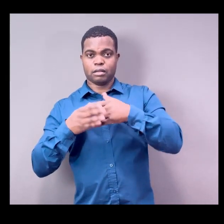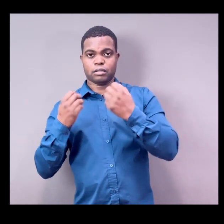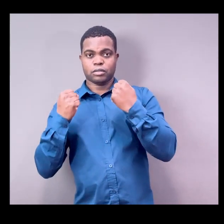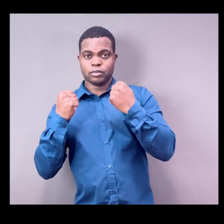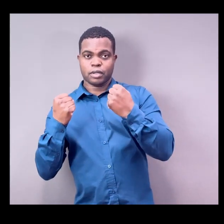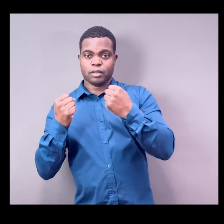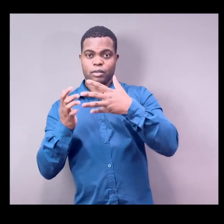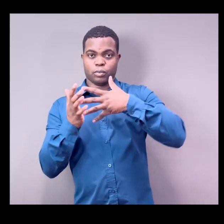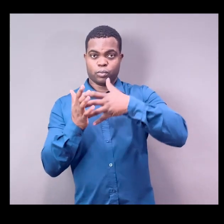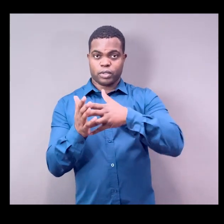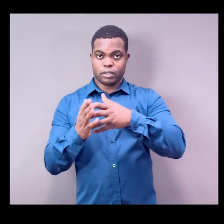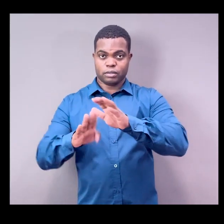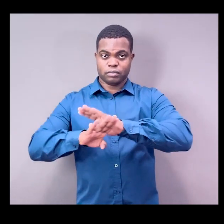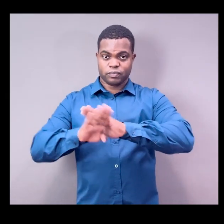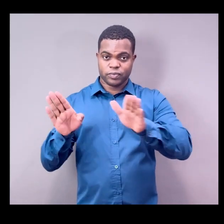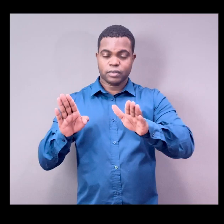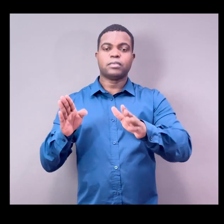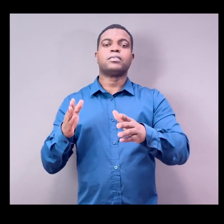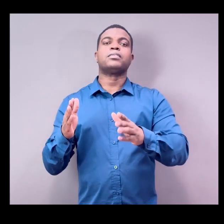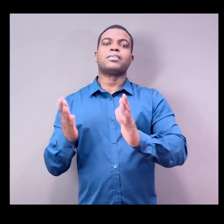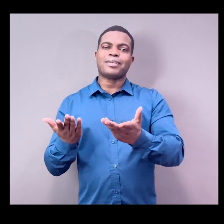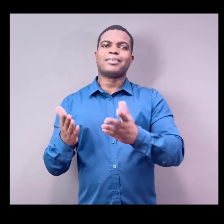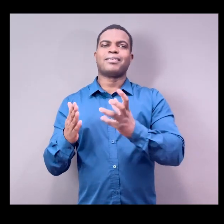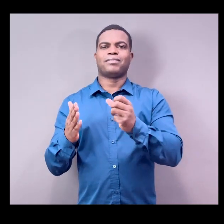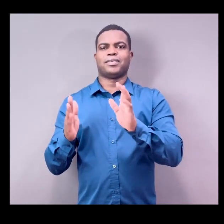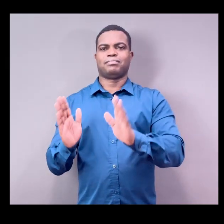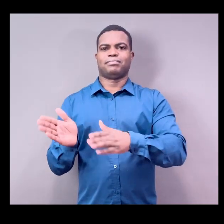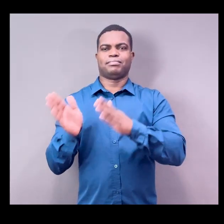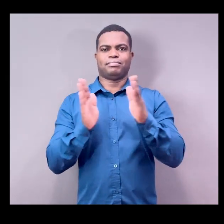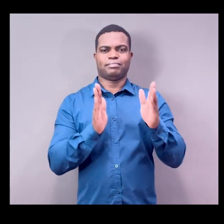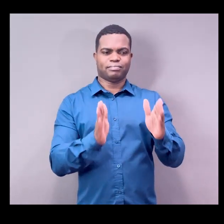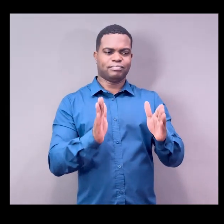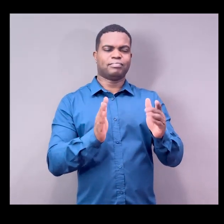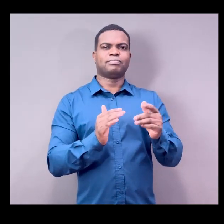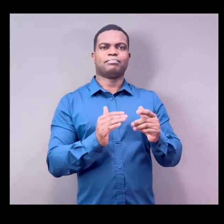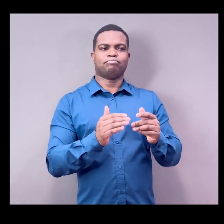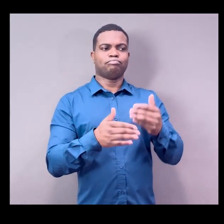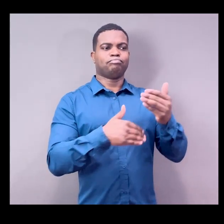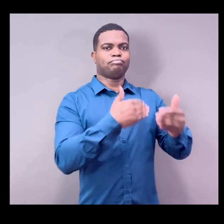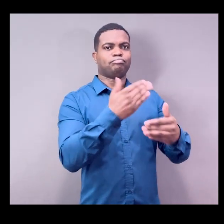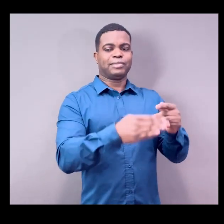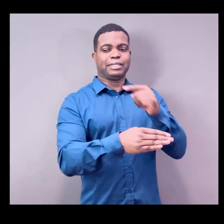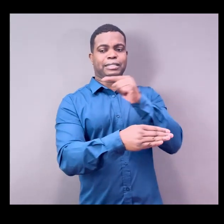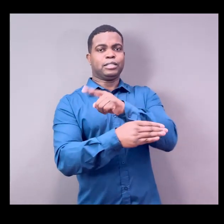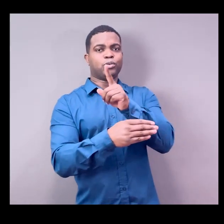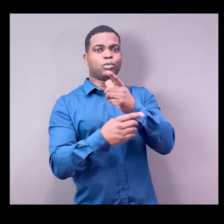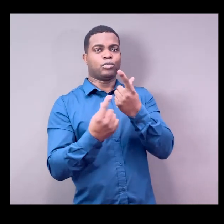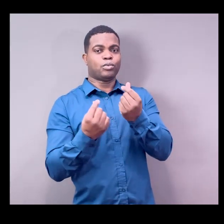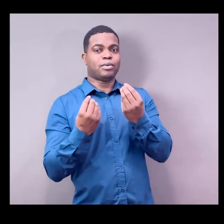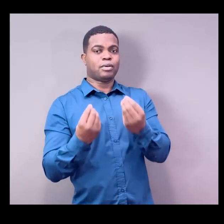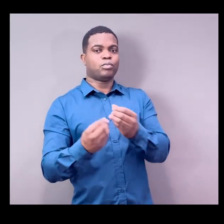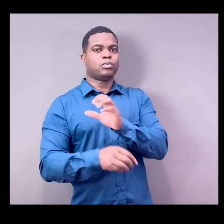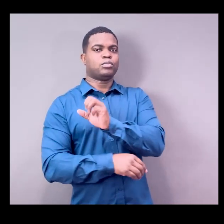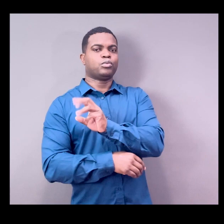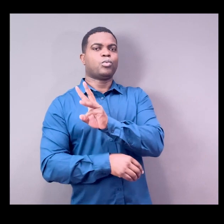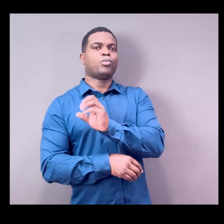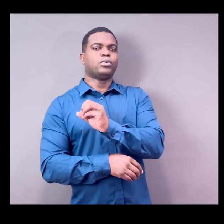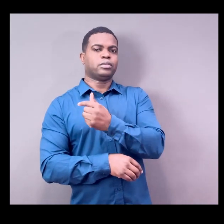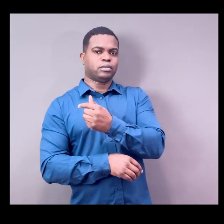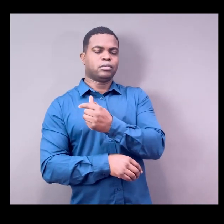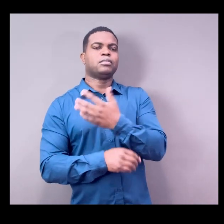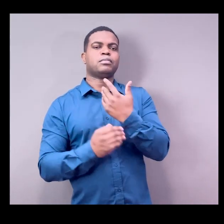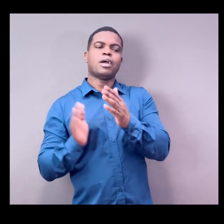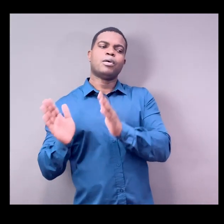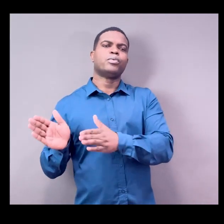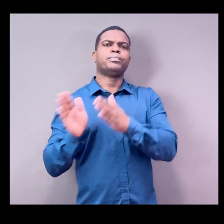the internal strengths and weaknesses using the SWOT matrix, you can